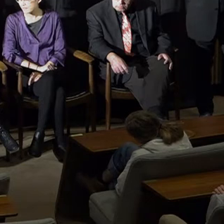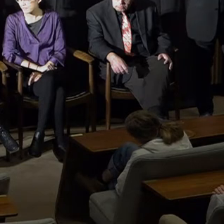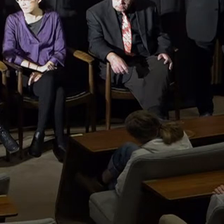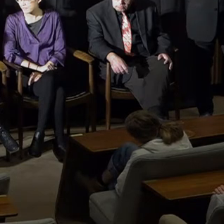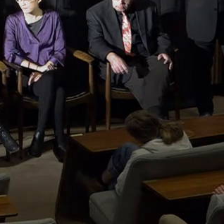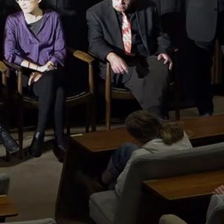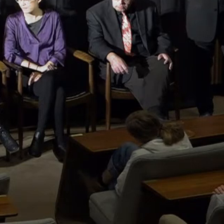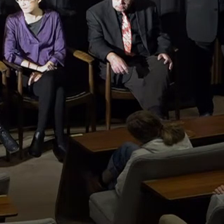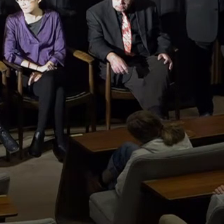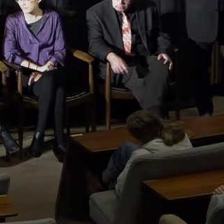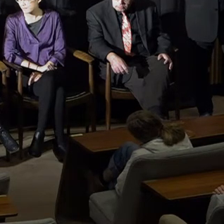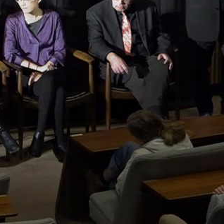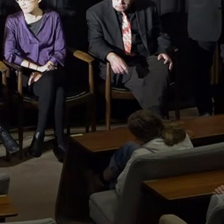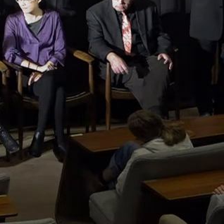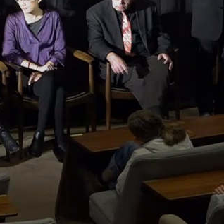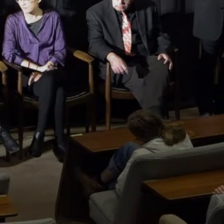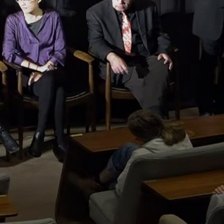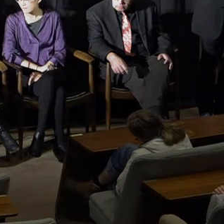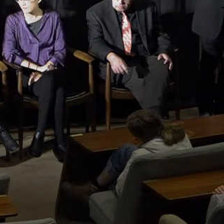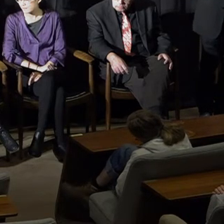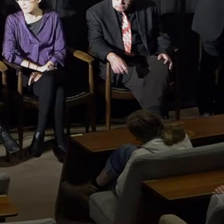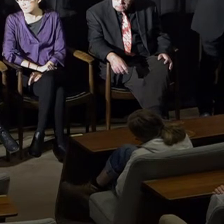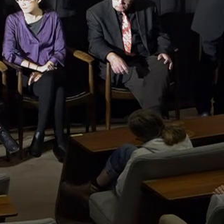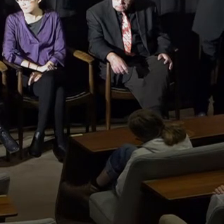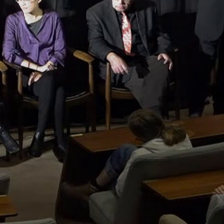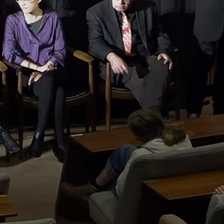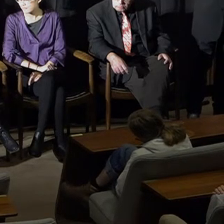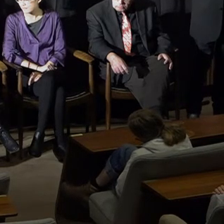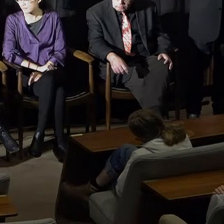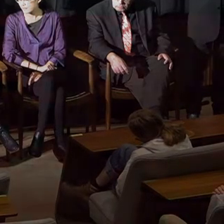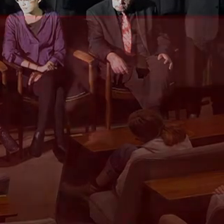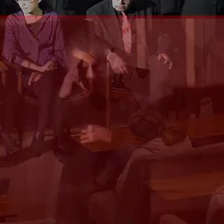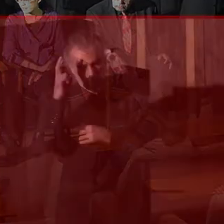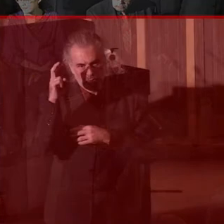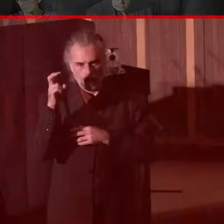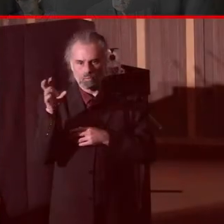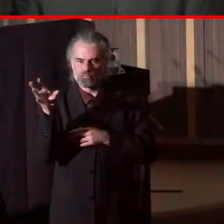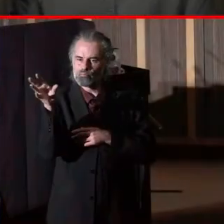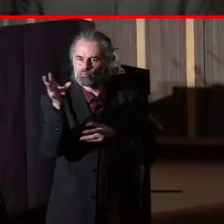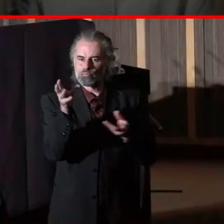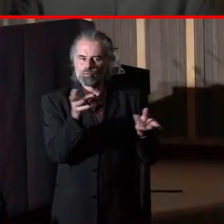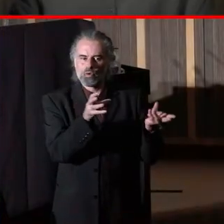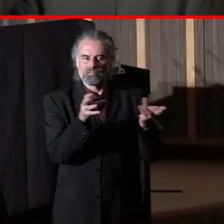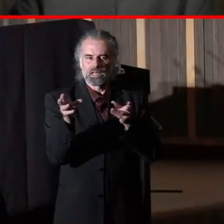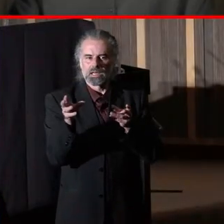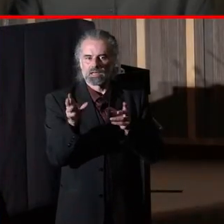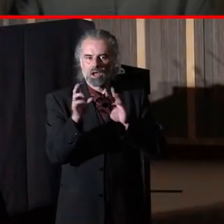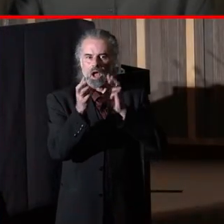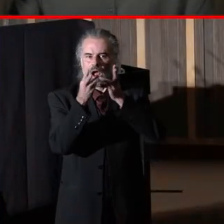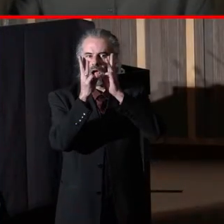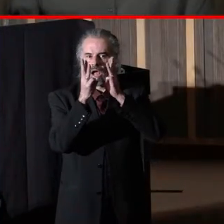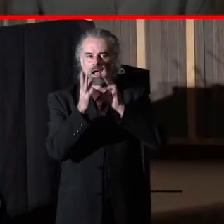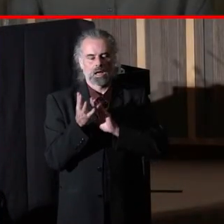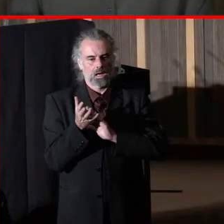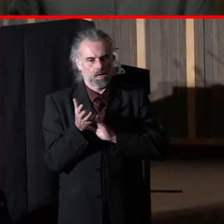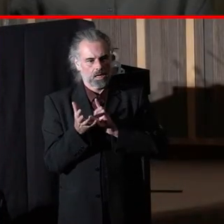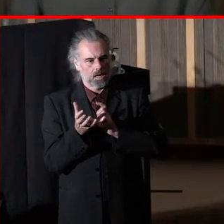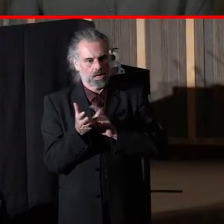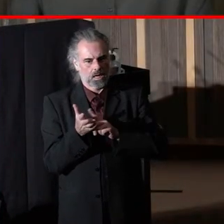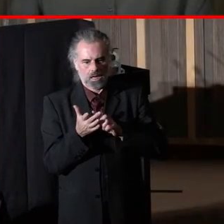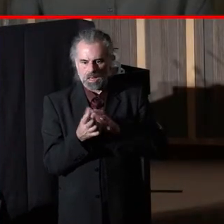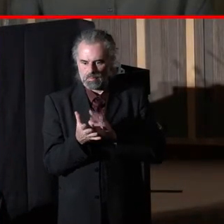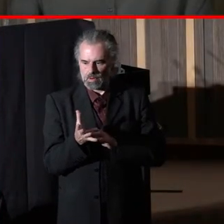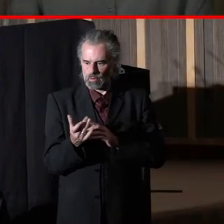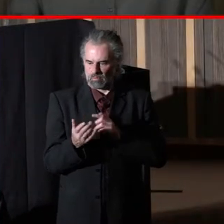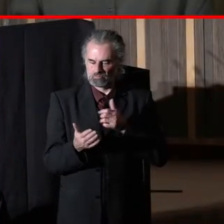project a few years ago called Moving Climates, which was based on interviews